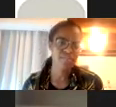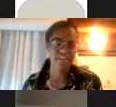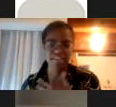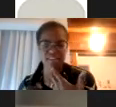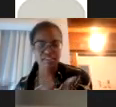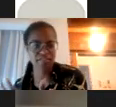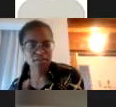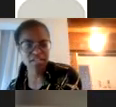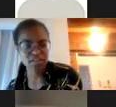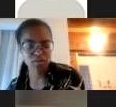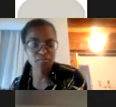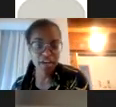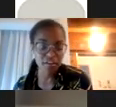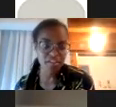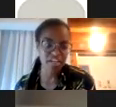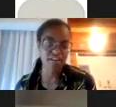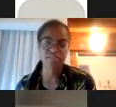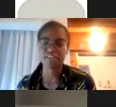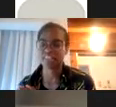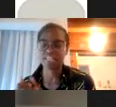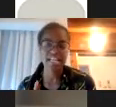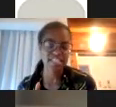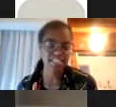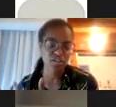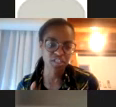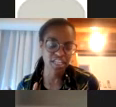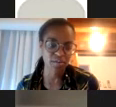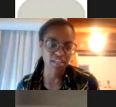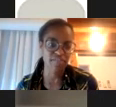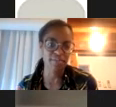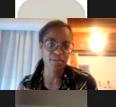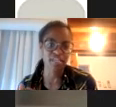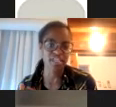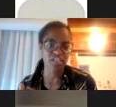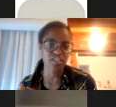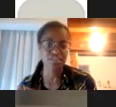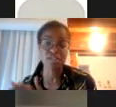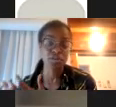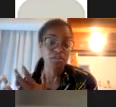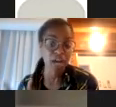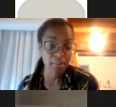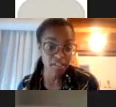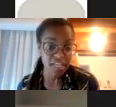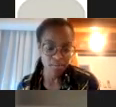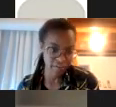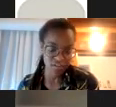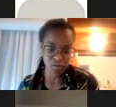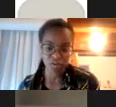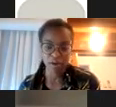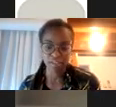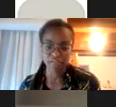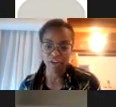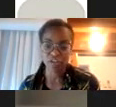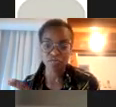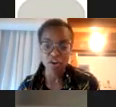So one of the founding sort of mothers of the analysis and critique around the family regulation system is Dorothy Roberts, Professor